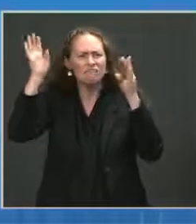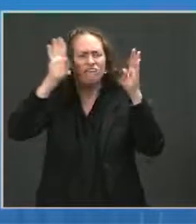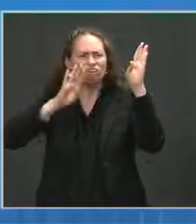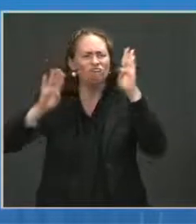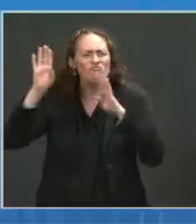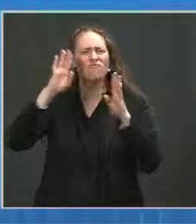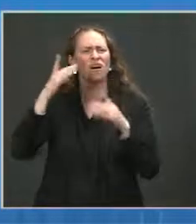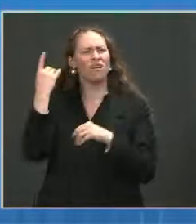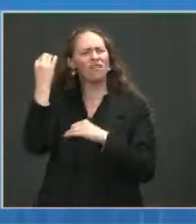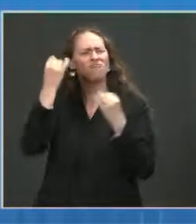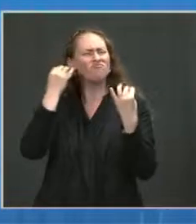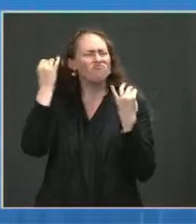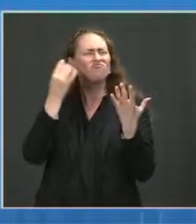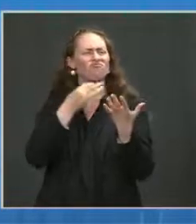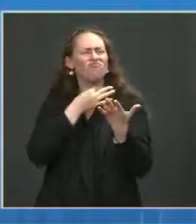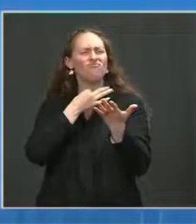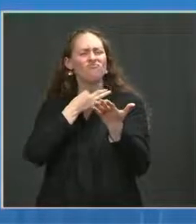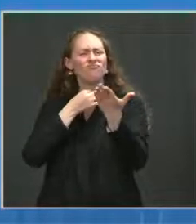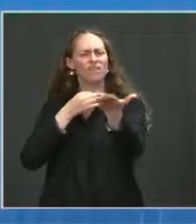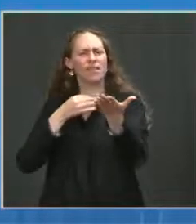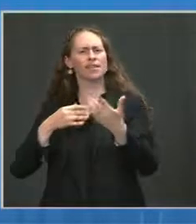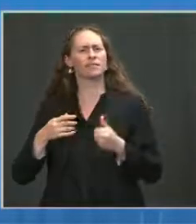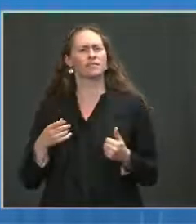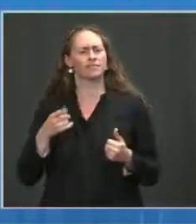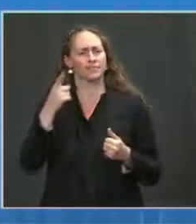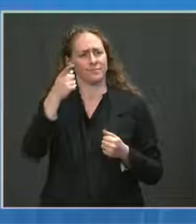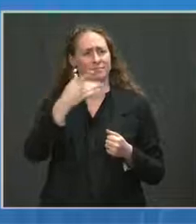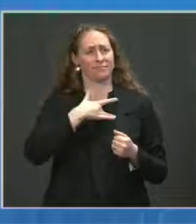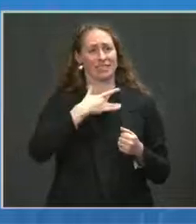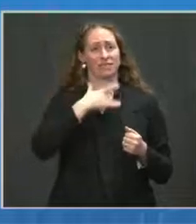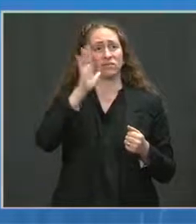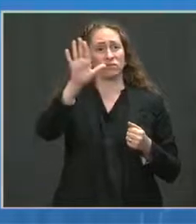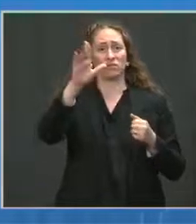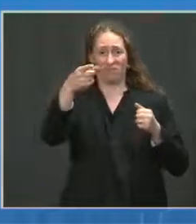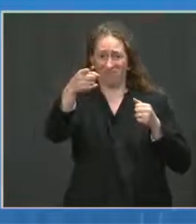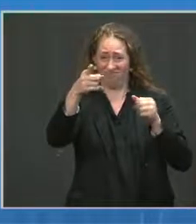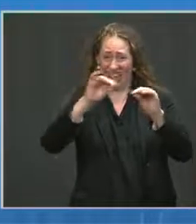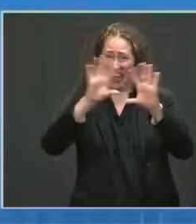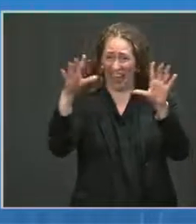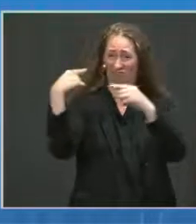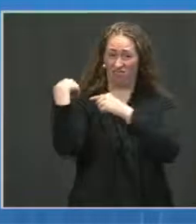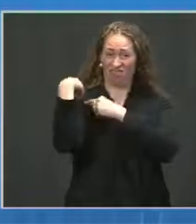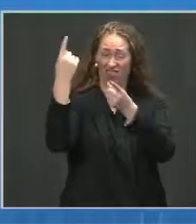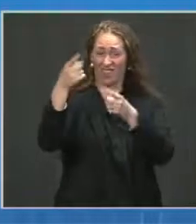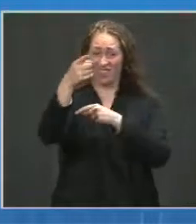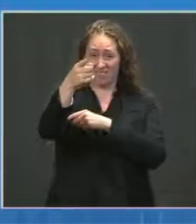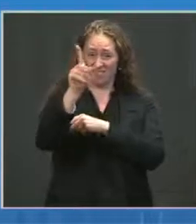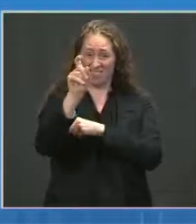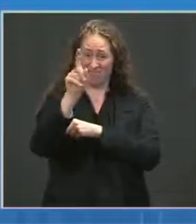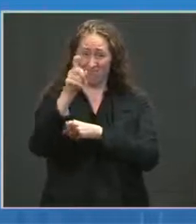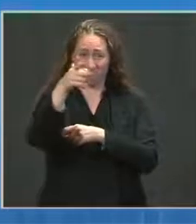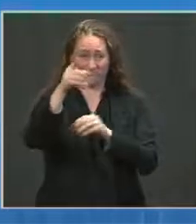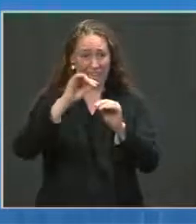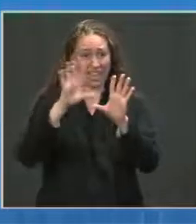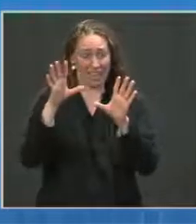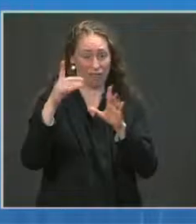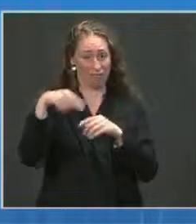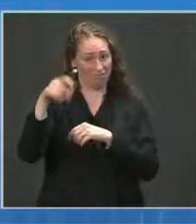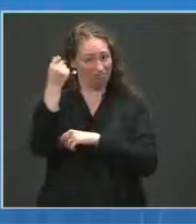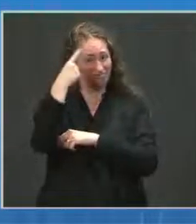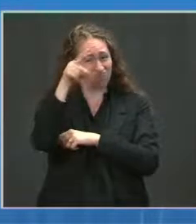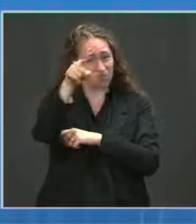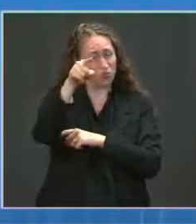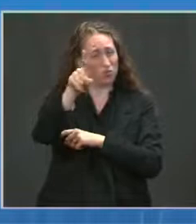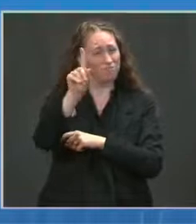you think that your messaging has been clear enough to the public, and what, if anything, are you going to do